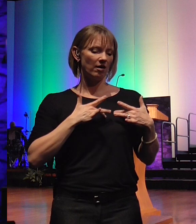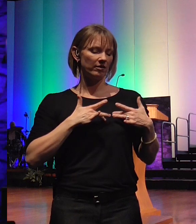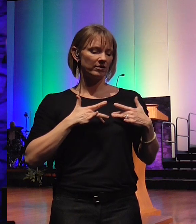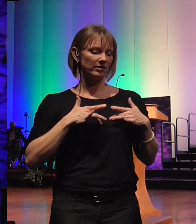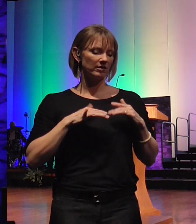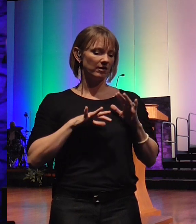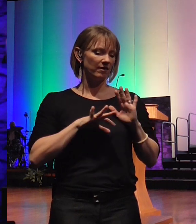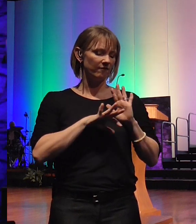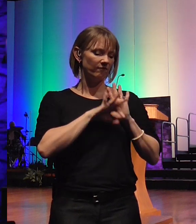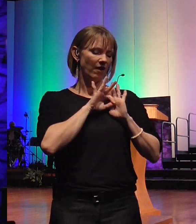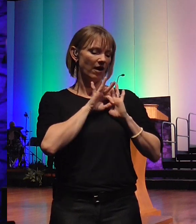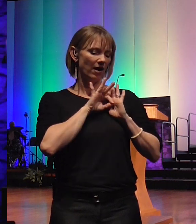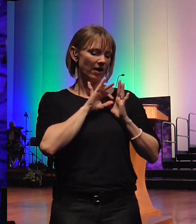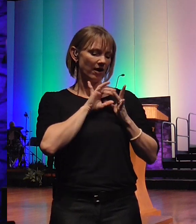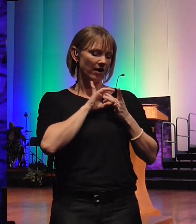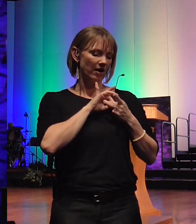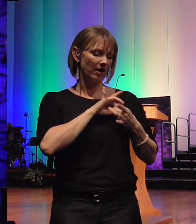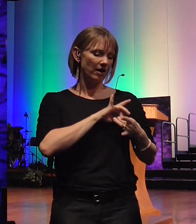heart.